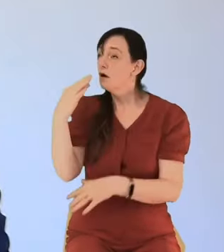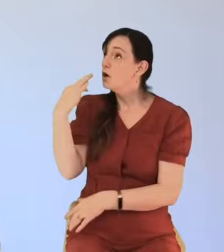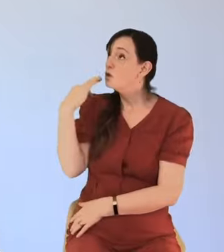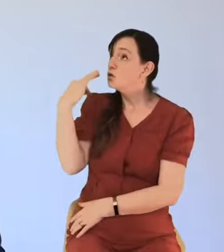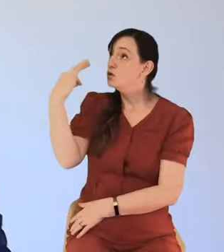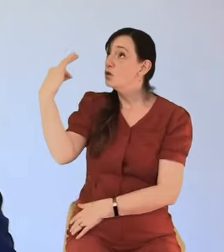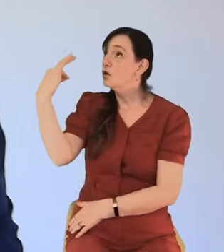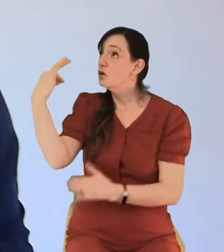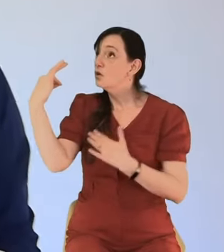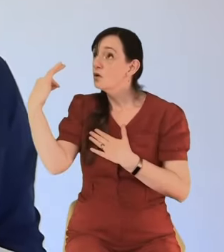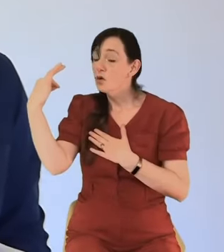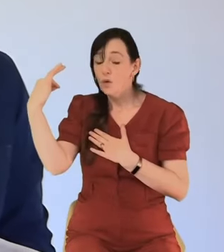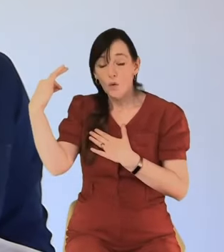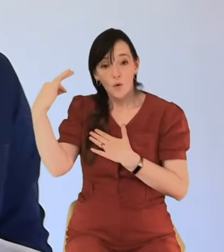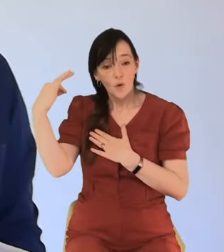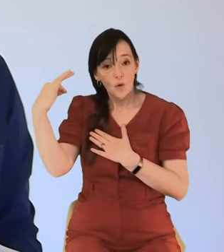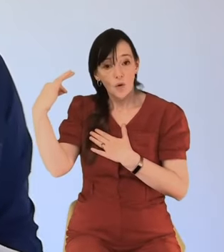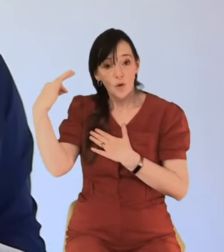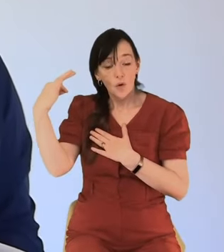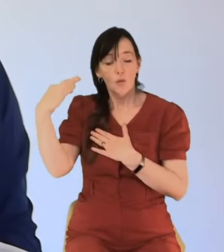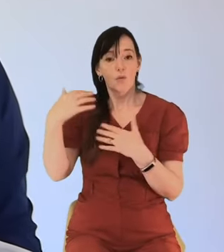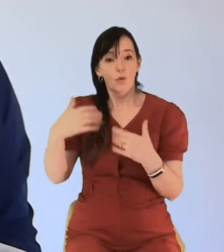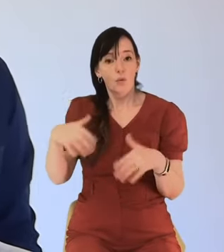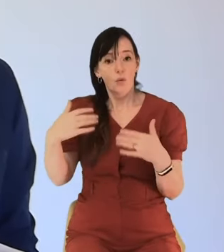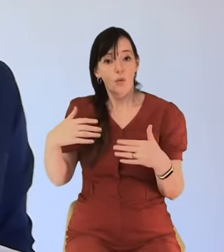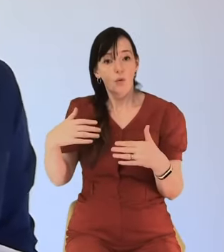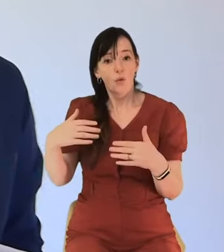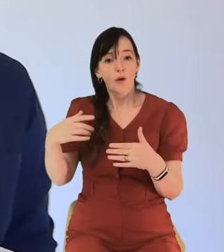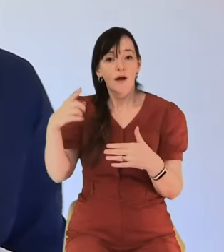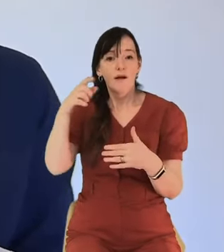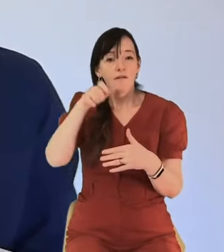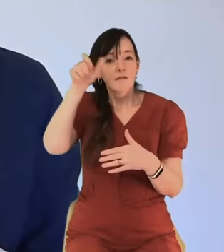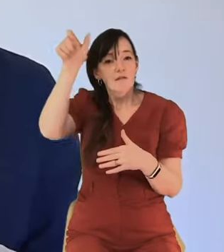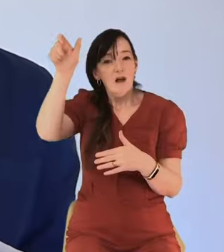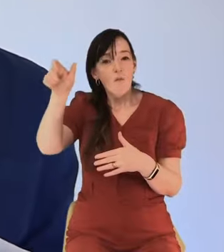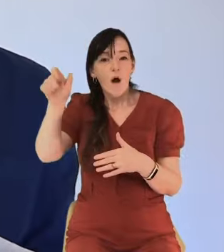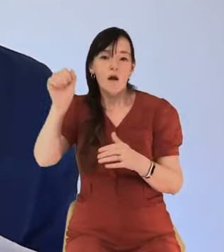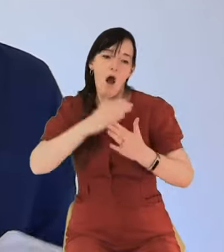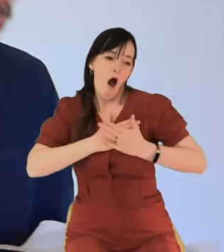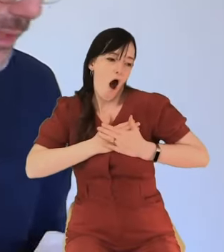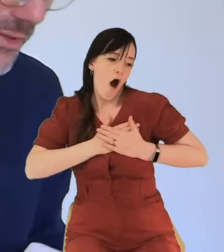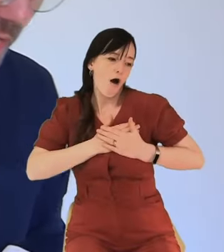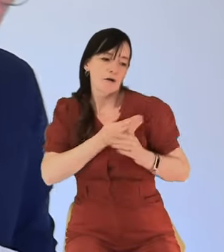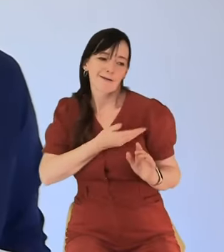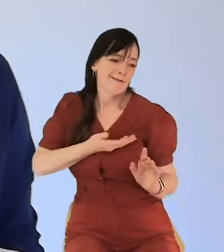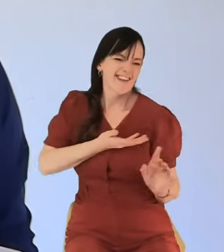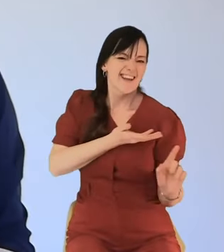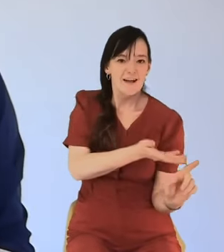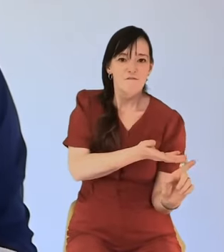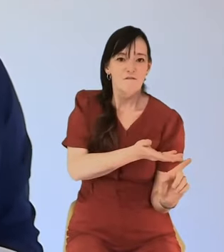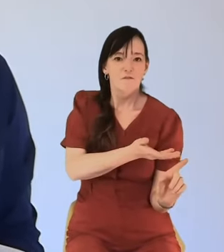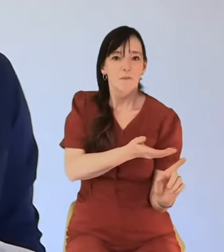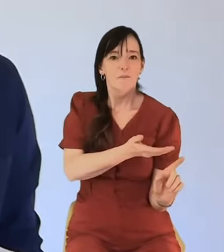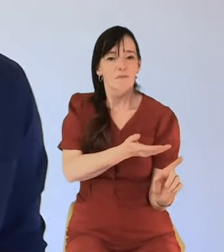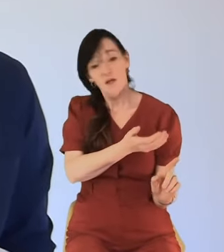It's a wonderful thing to be chosen, to have someone set their heart on you. Normally you get chosen because